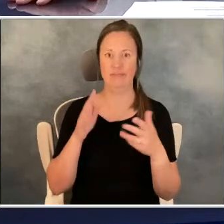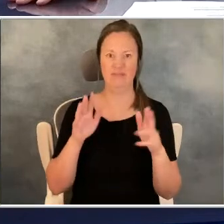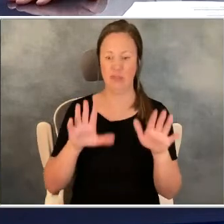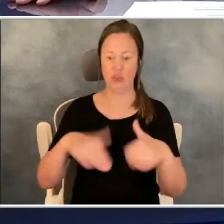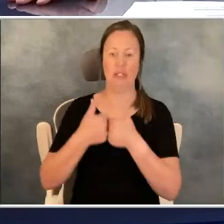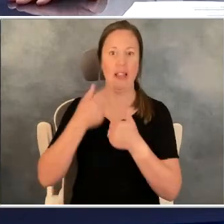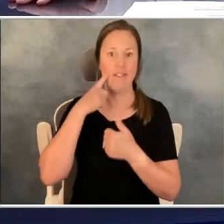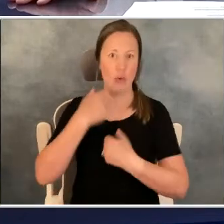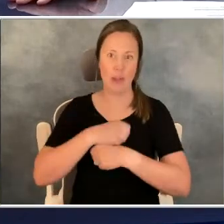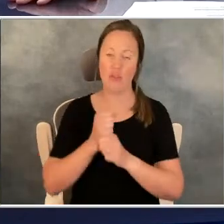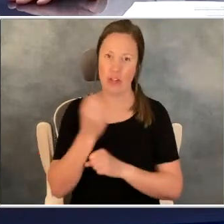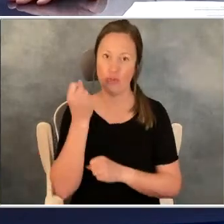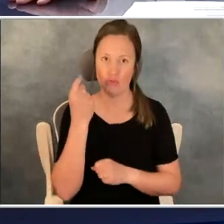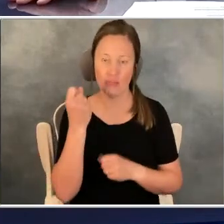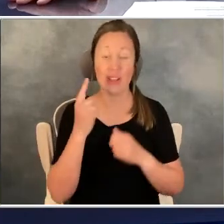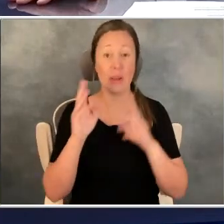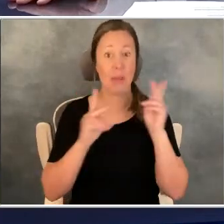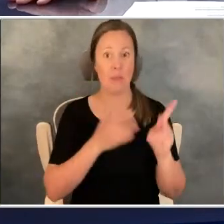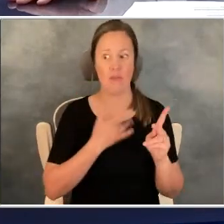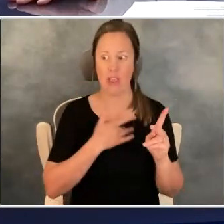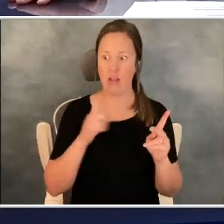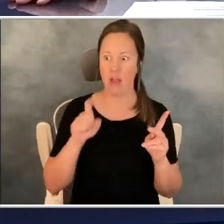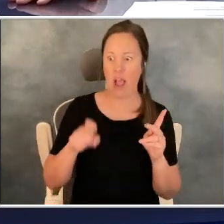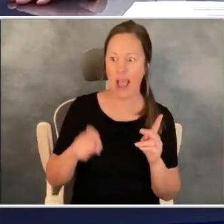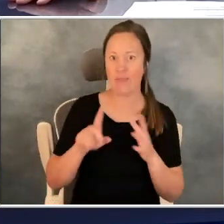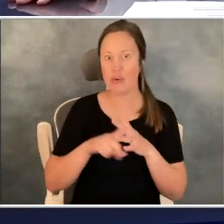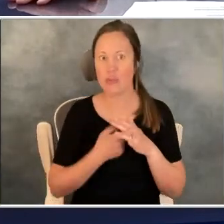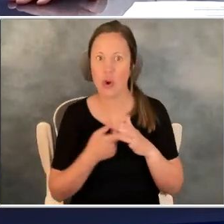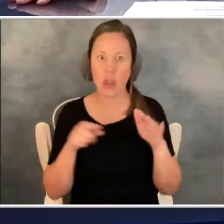like I got to start cutting some corners, and pretty soon they get into trouble.